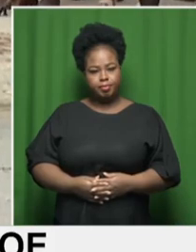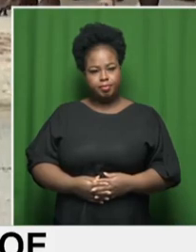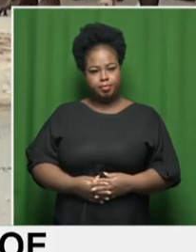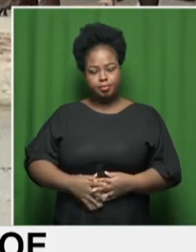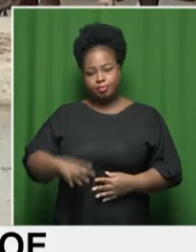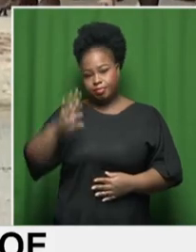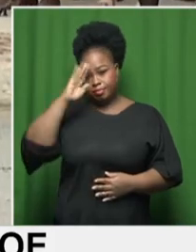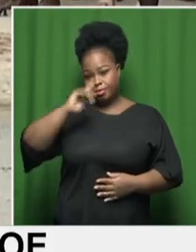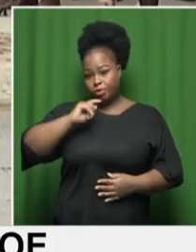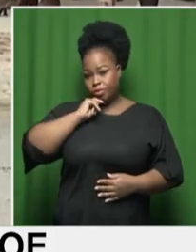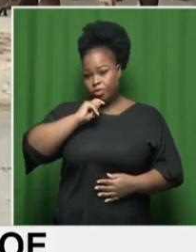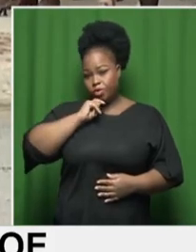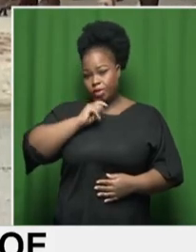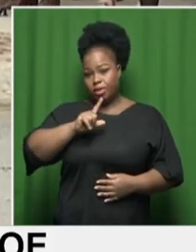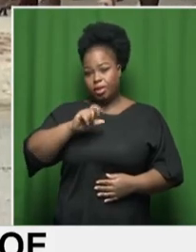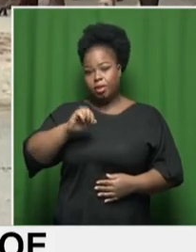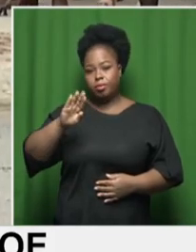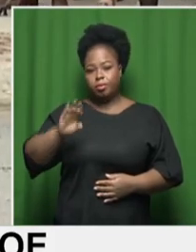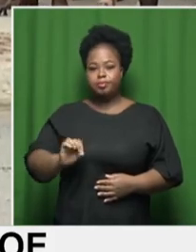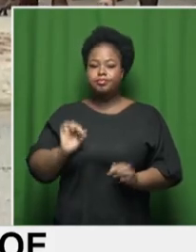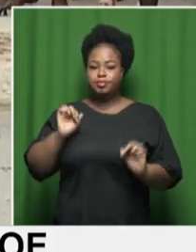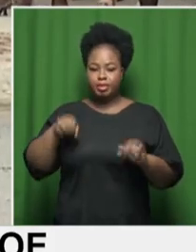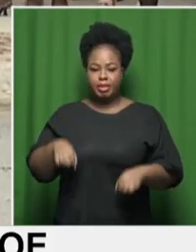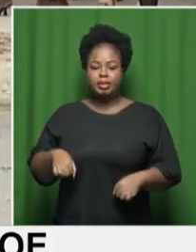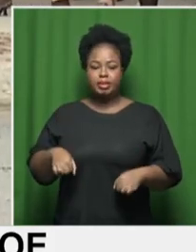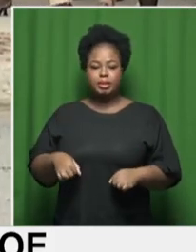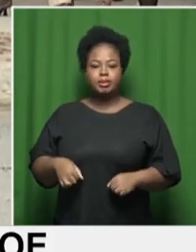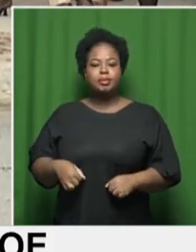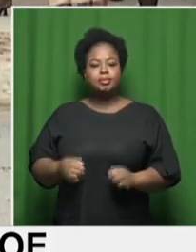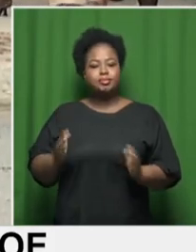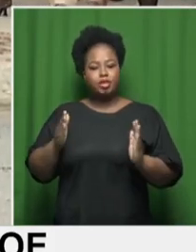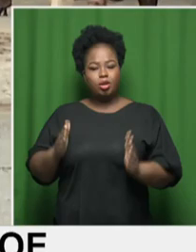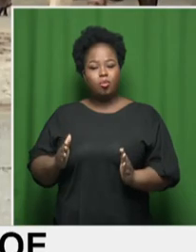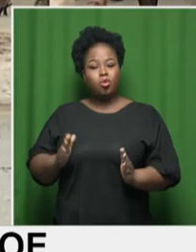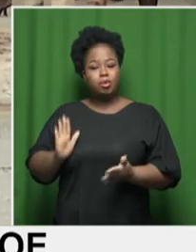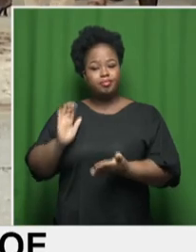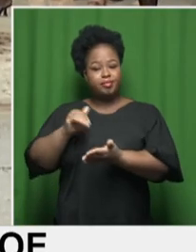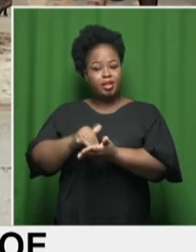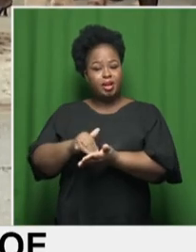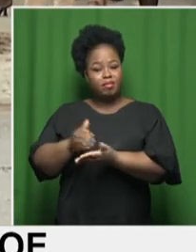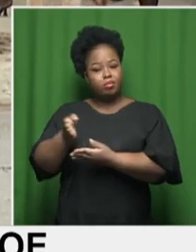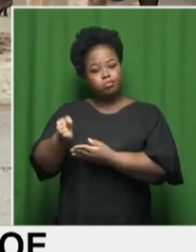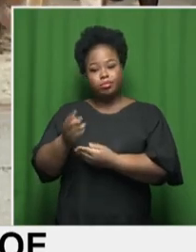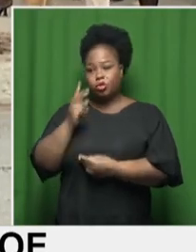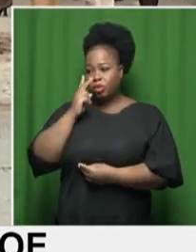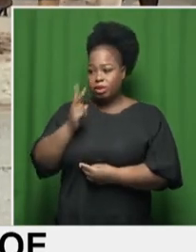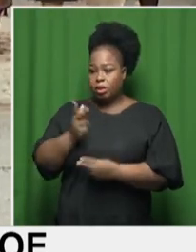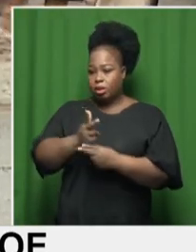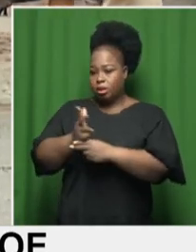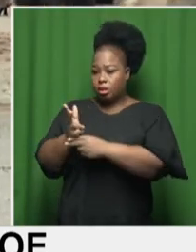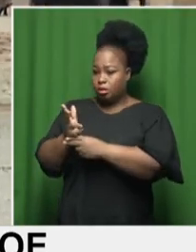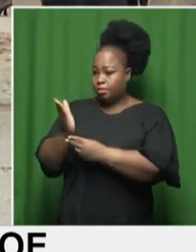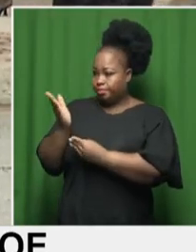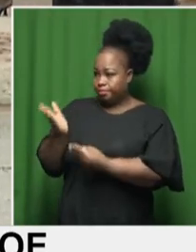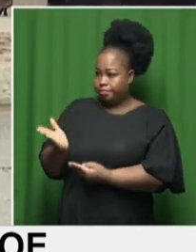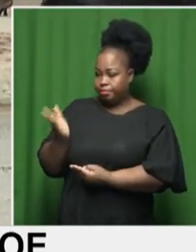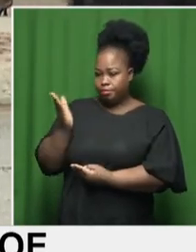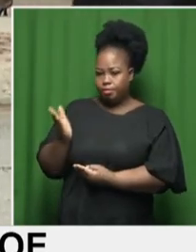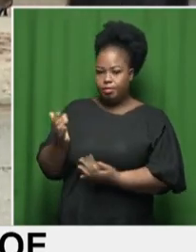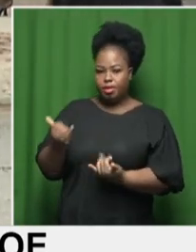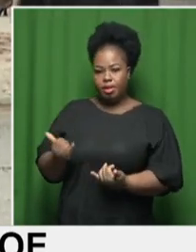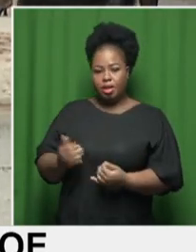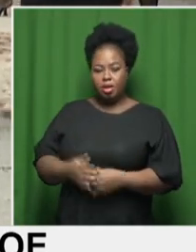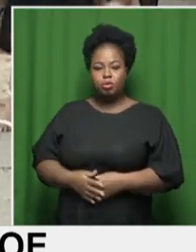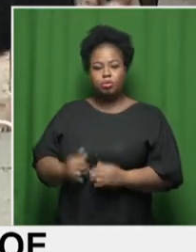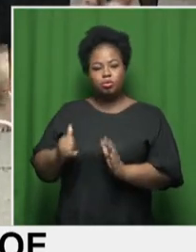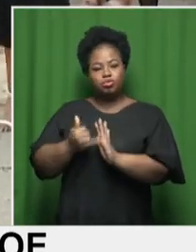Good morning, Lebu. Yes, the body has arrived, as you can see there on the camera. Now it's just a small